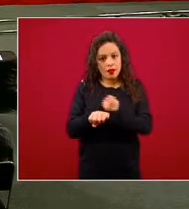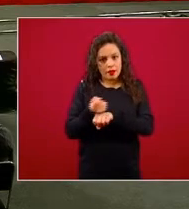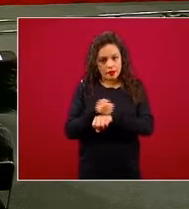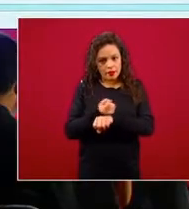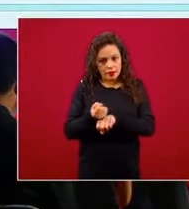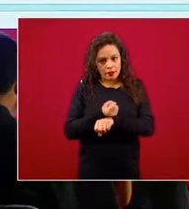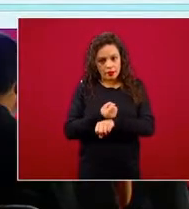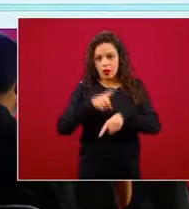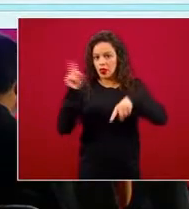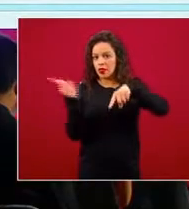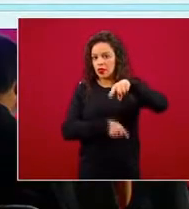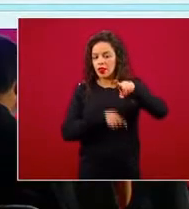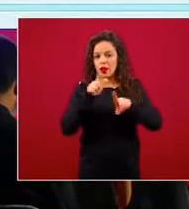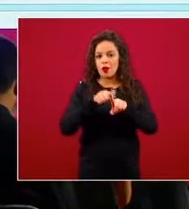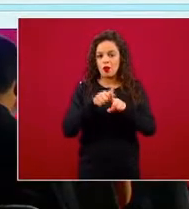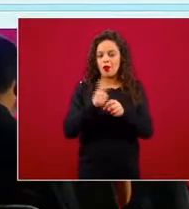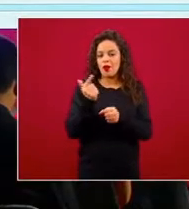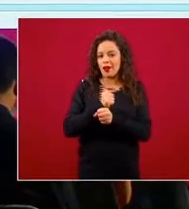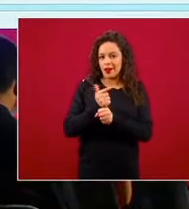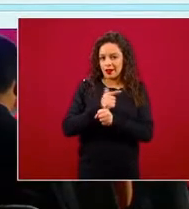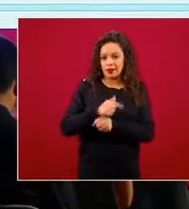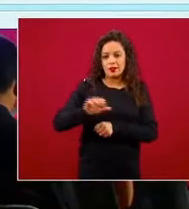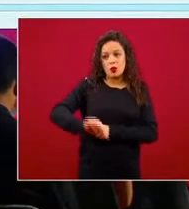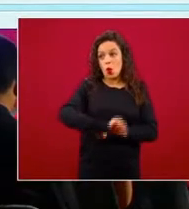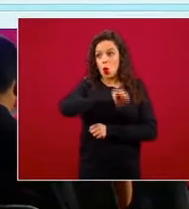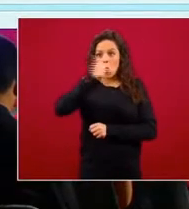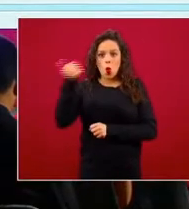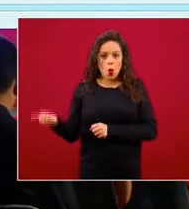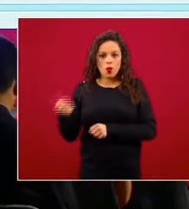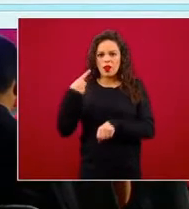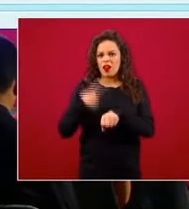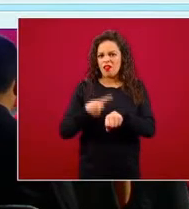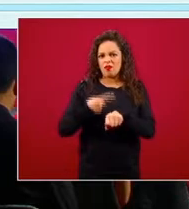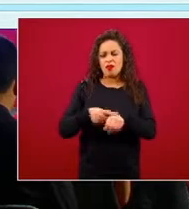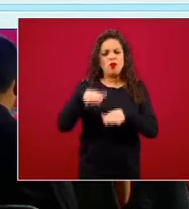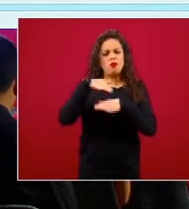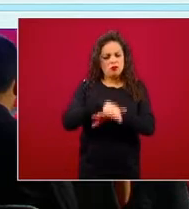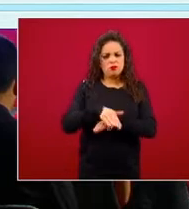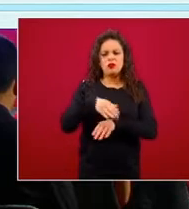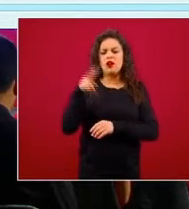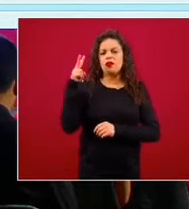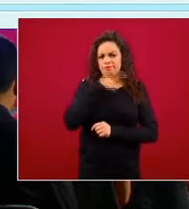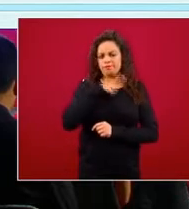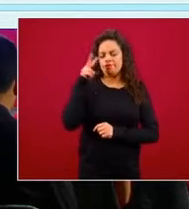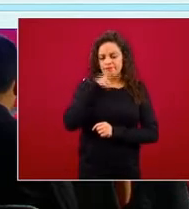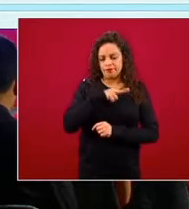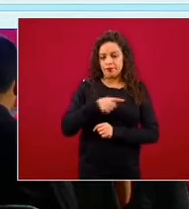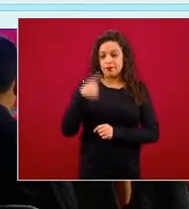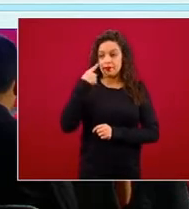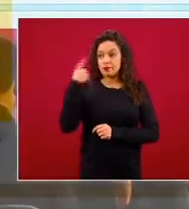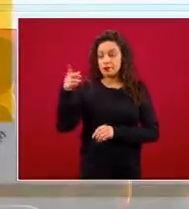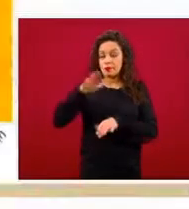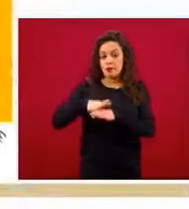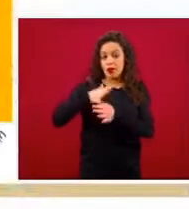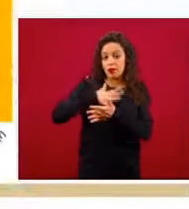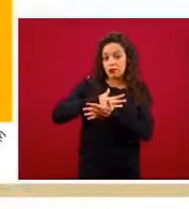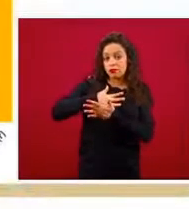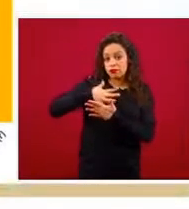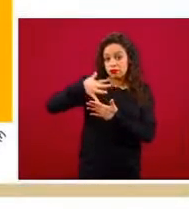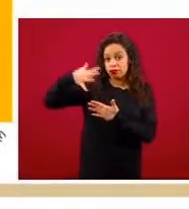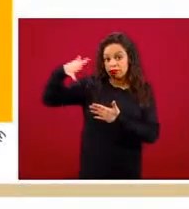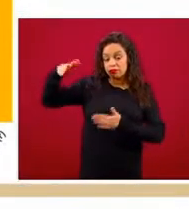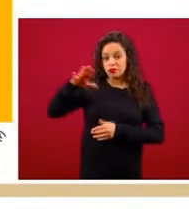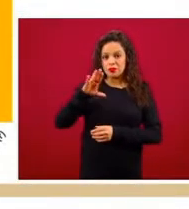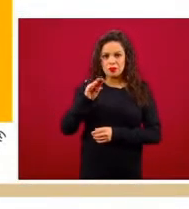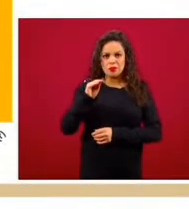death by respiratory disease. The great majority of these non-specified pneumonia, 95, 96% over